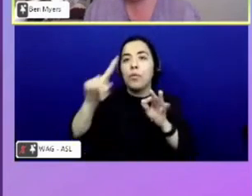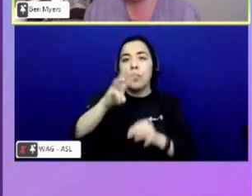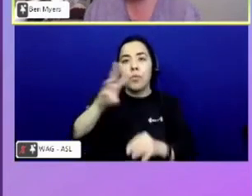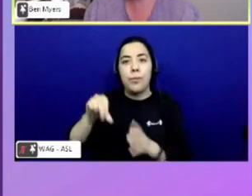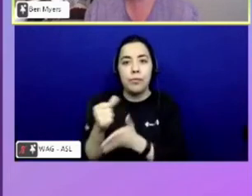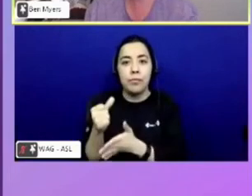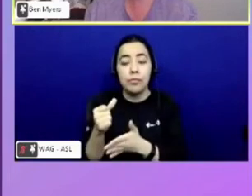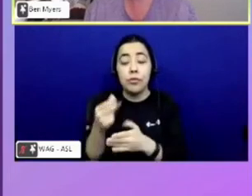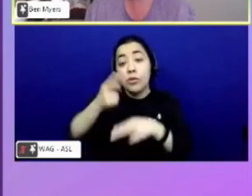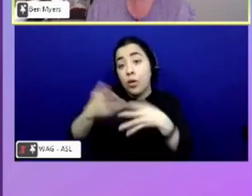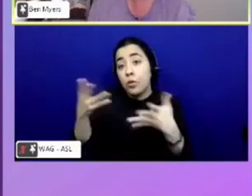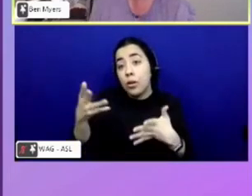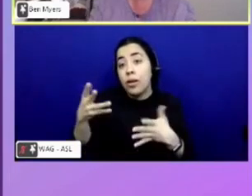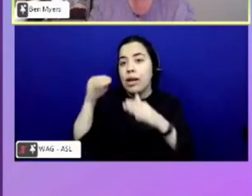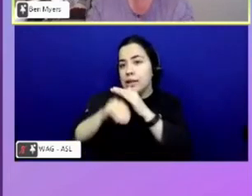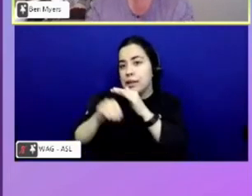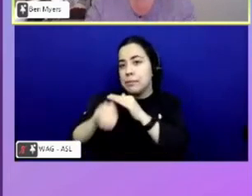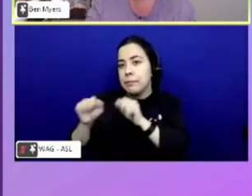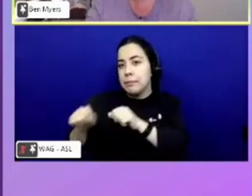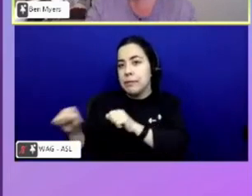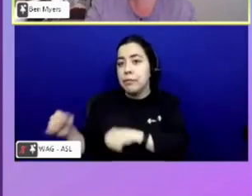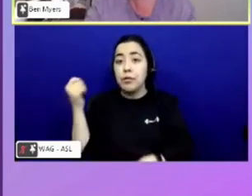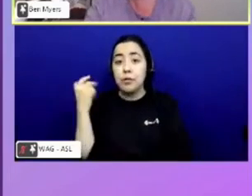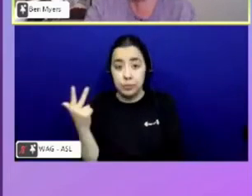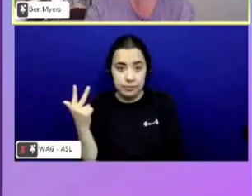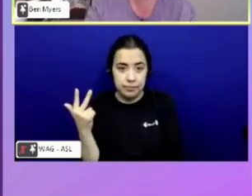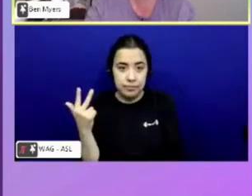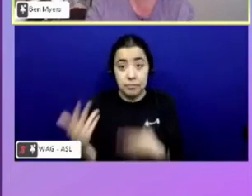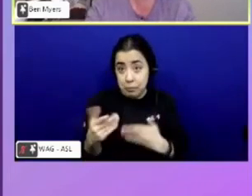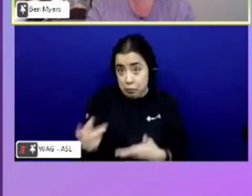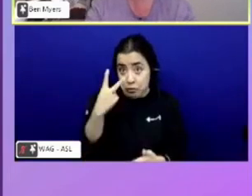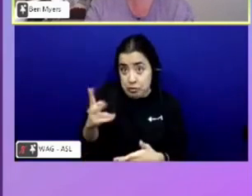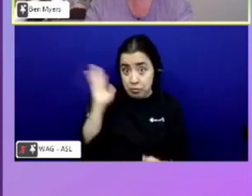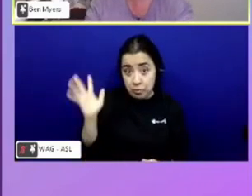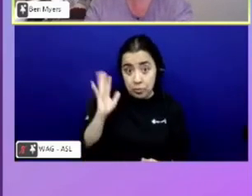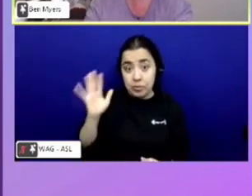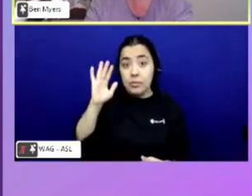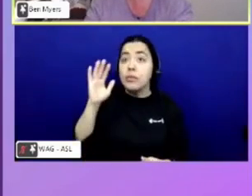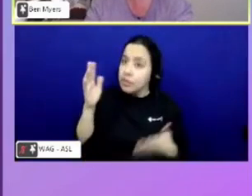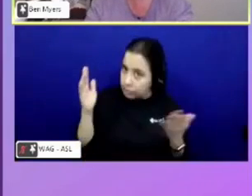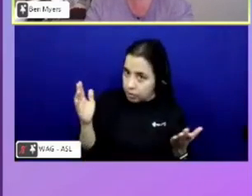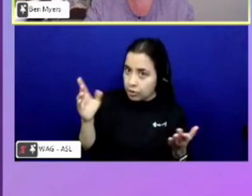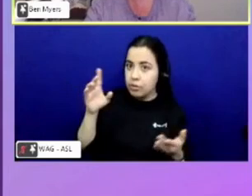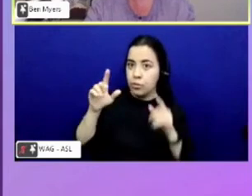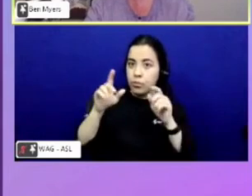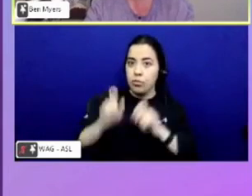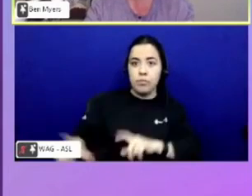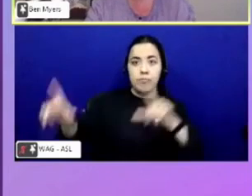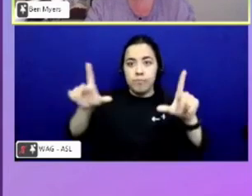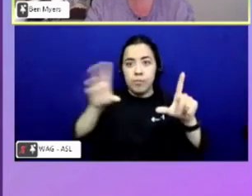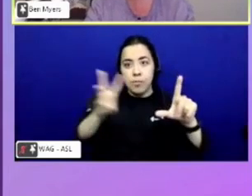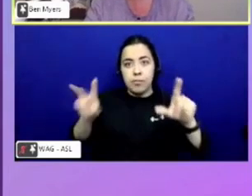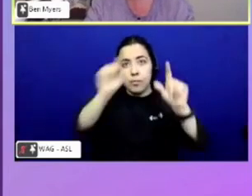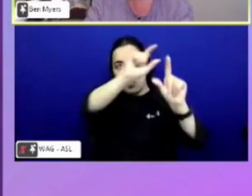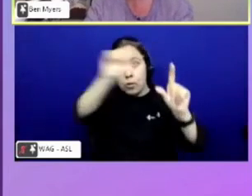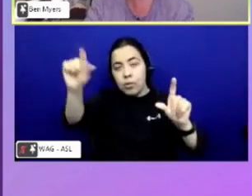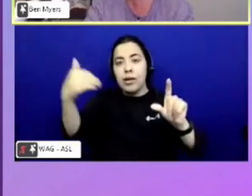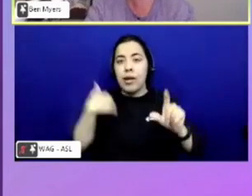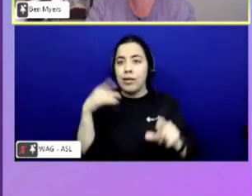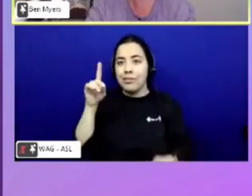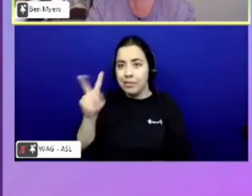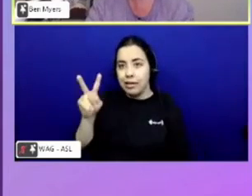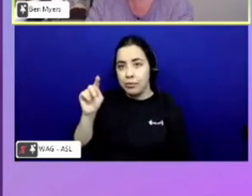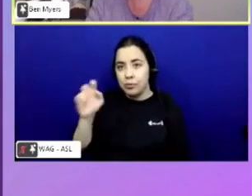might have actually seen this before. It turns out that browsers have dev tools that'll let you see what is in